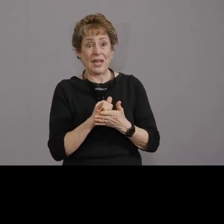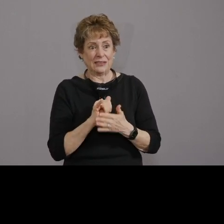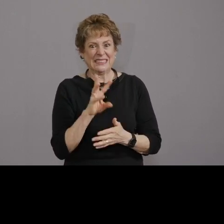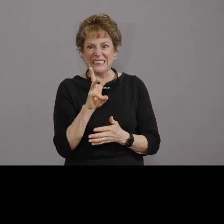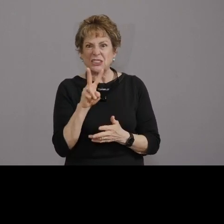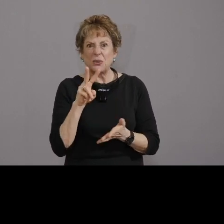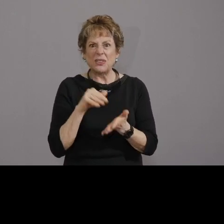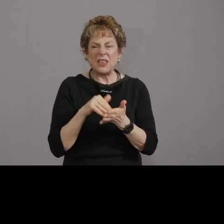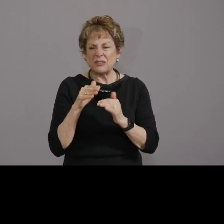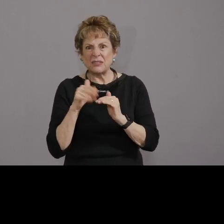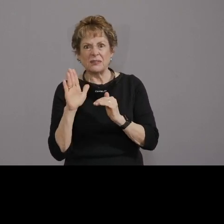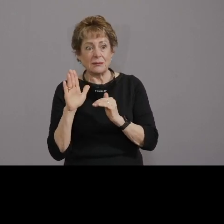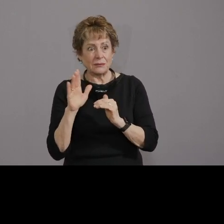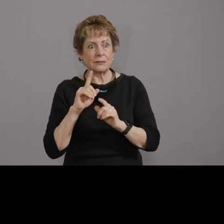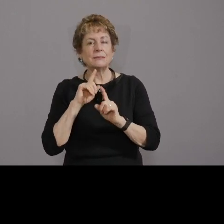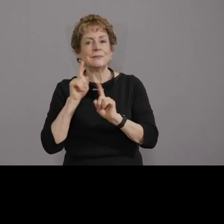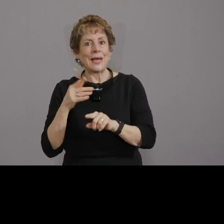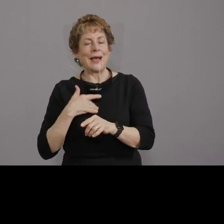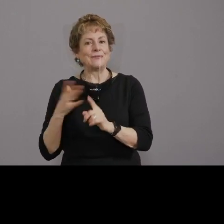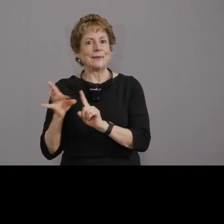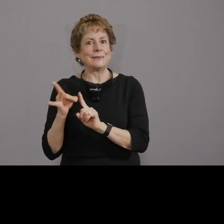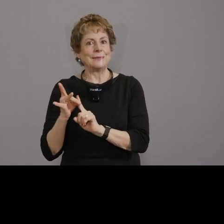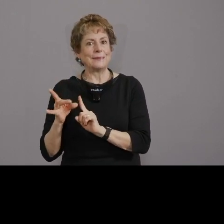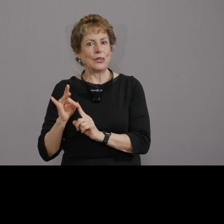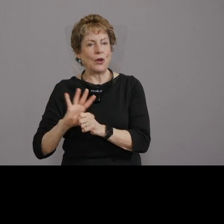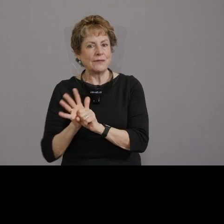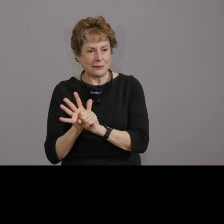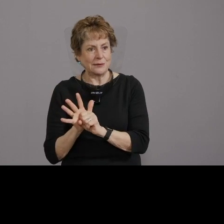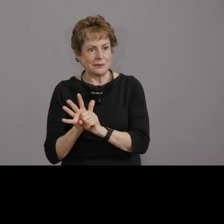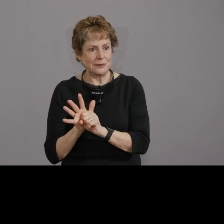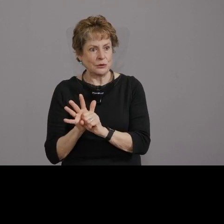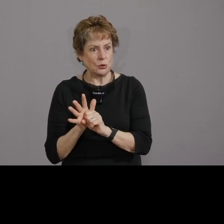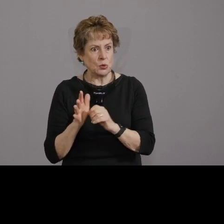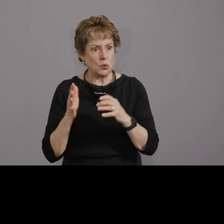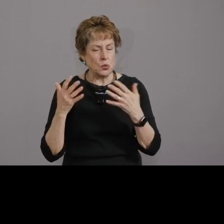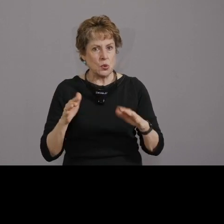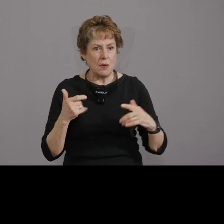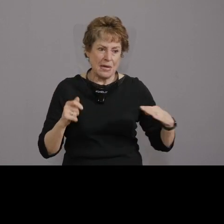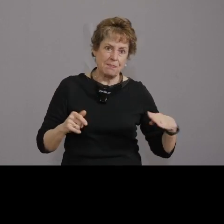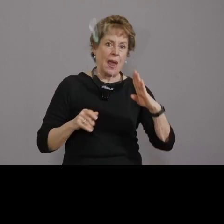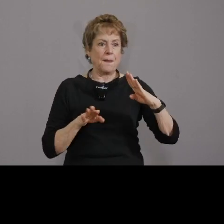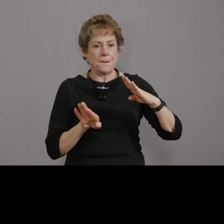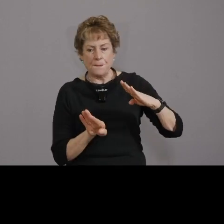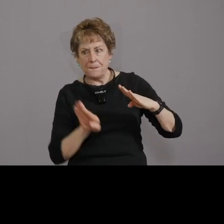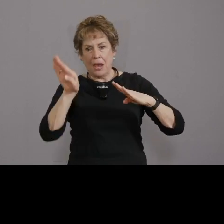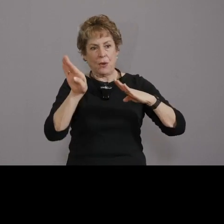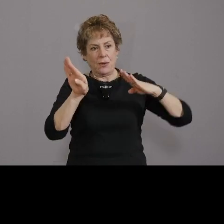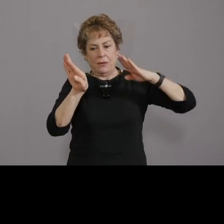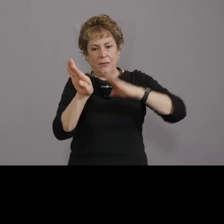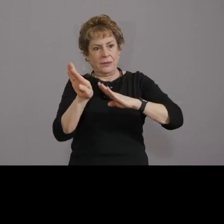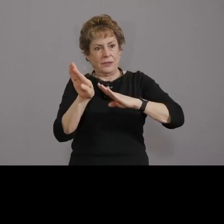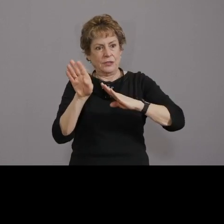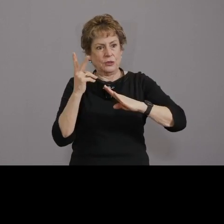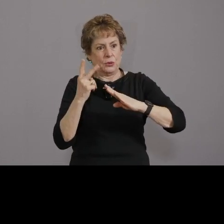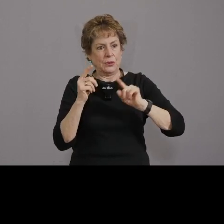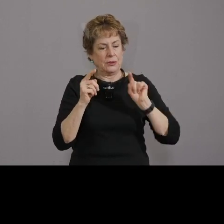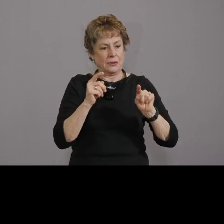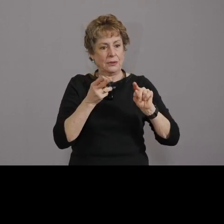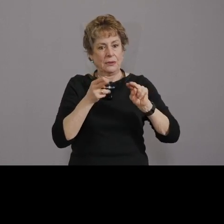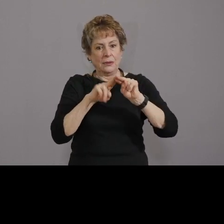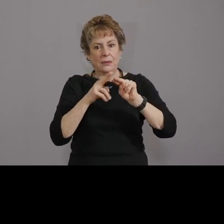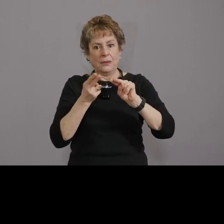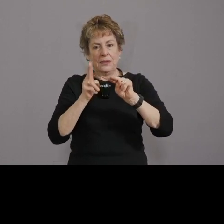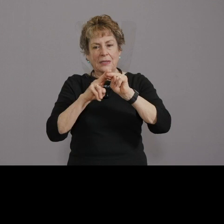significant elevation. If you look at the day-by-day epi curve, you can see that it